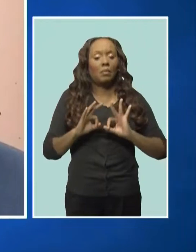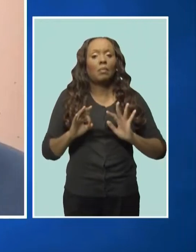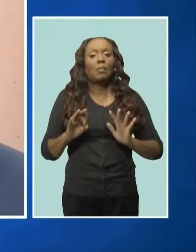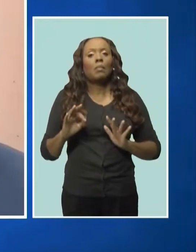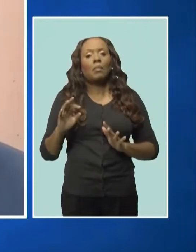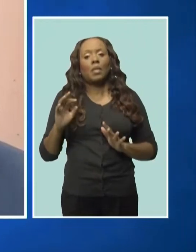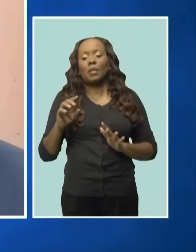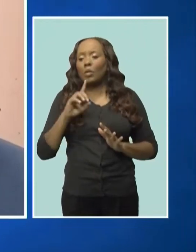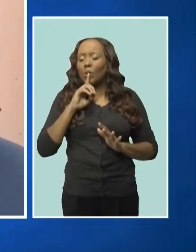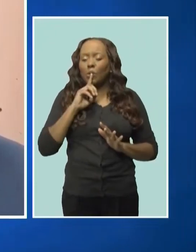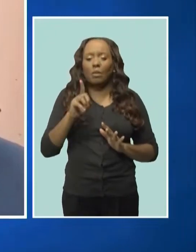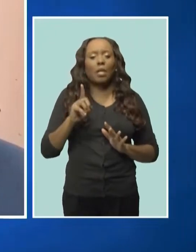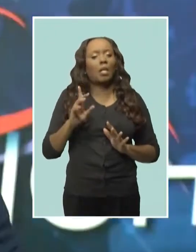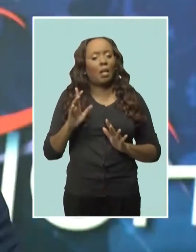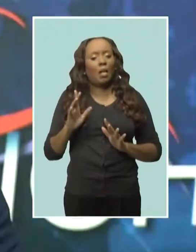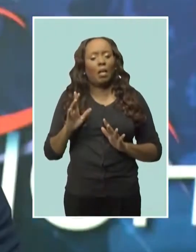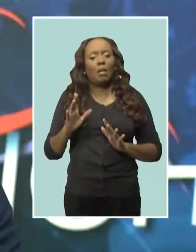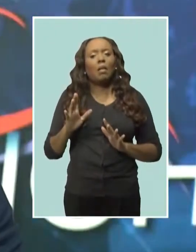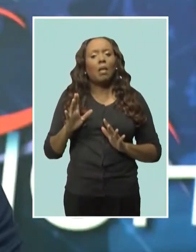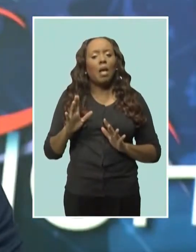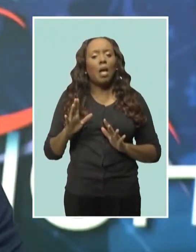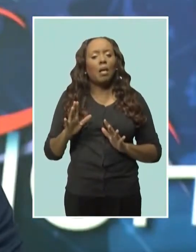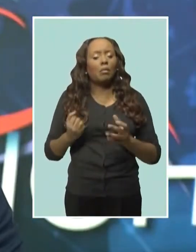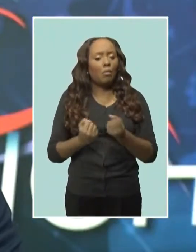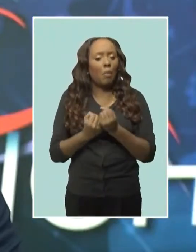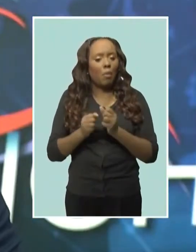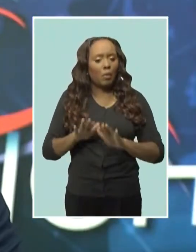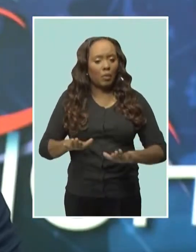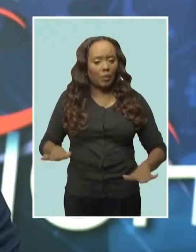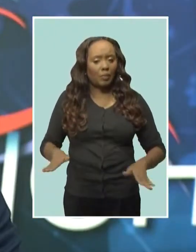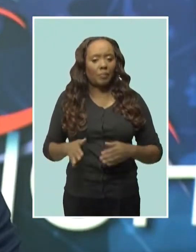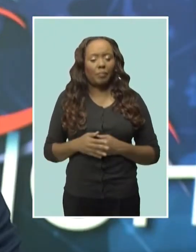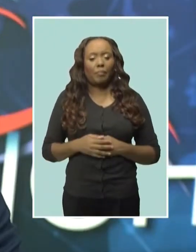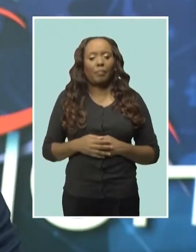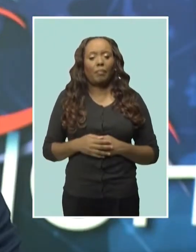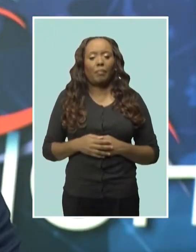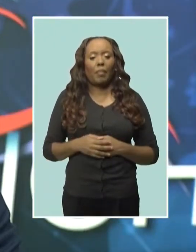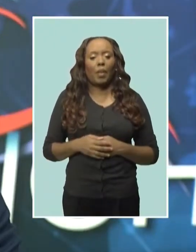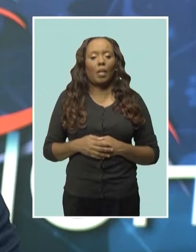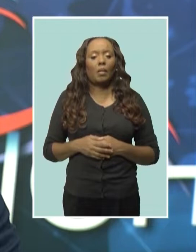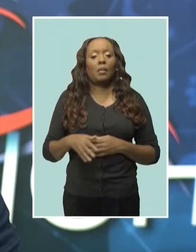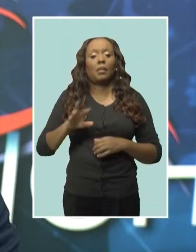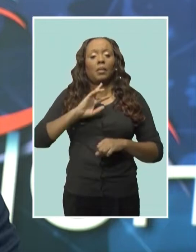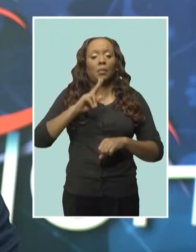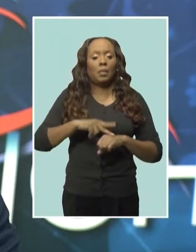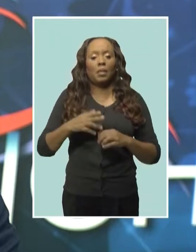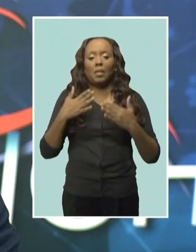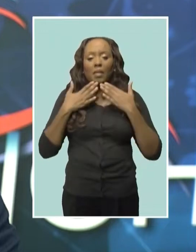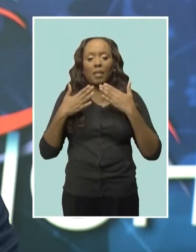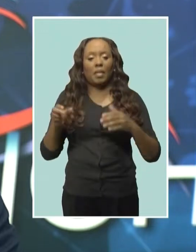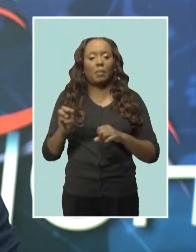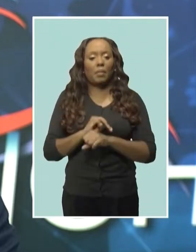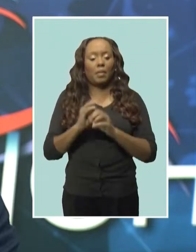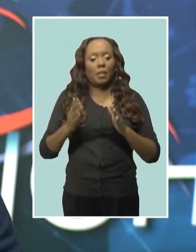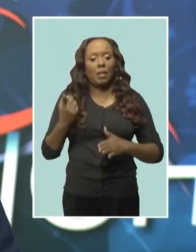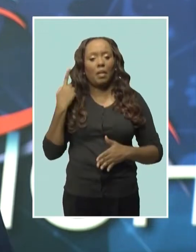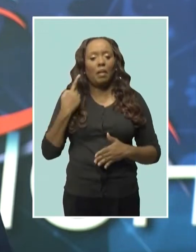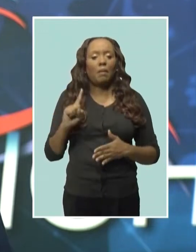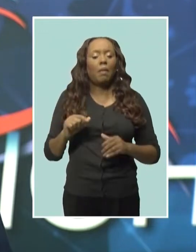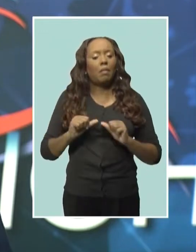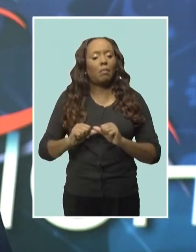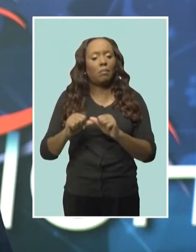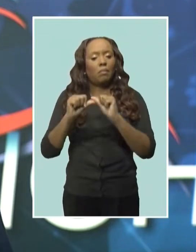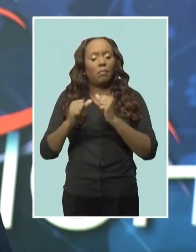of our community outreach program. Meanwhile, Principal Brent Blackett thanked Minister Gooding-Edgill for his continual